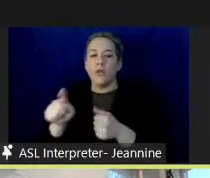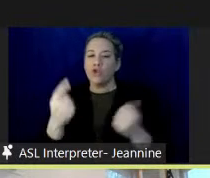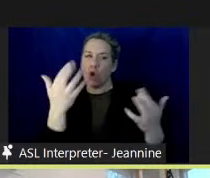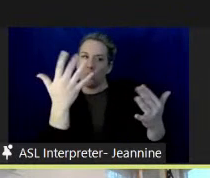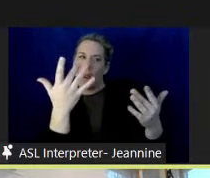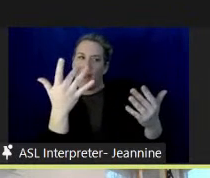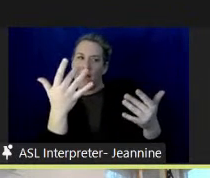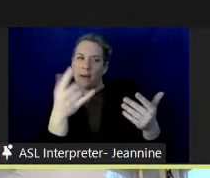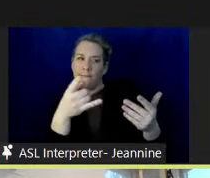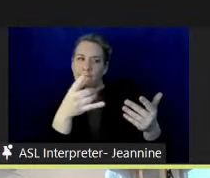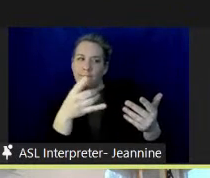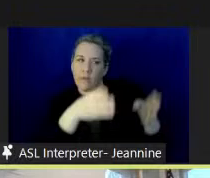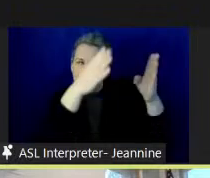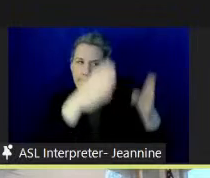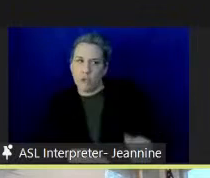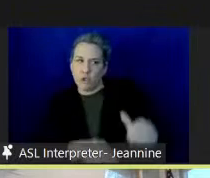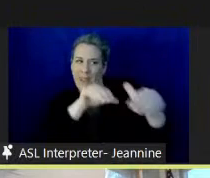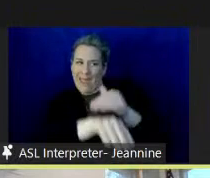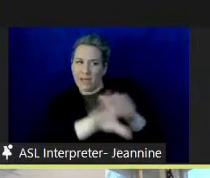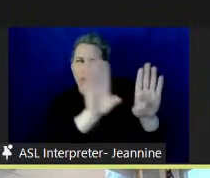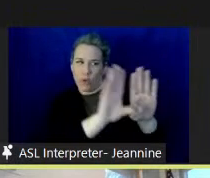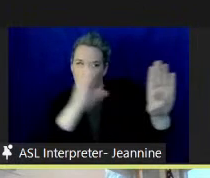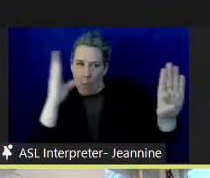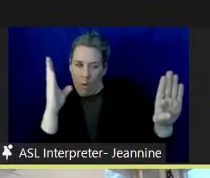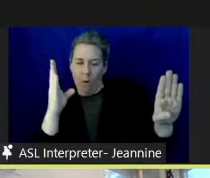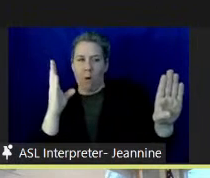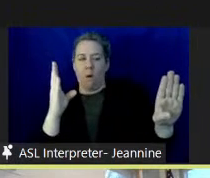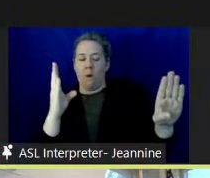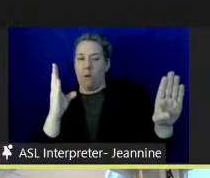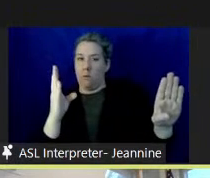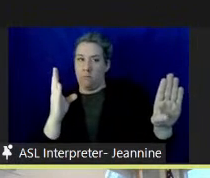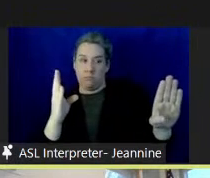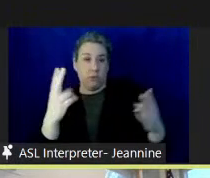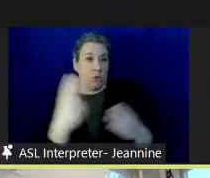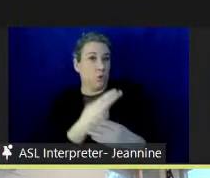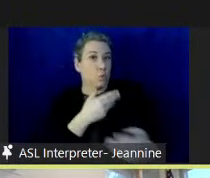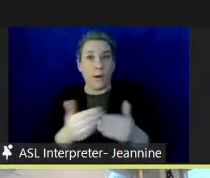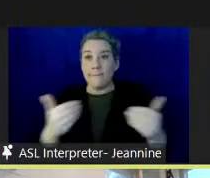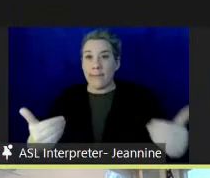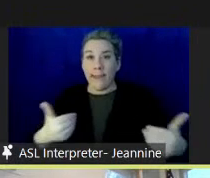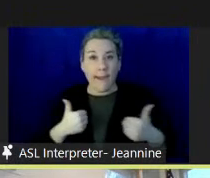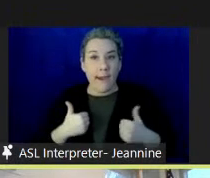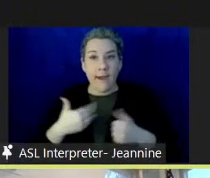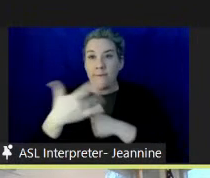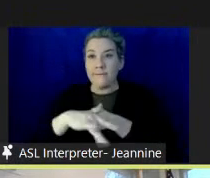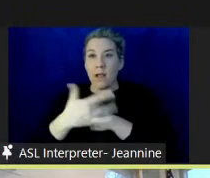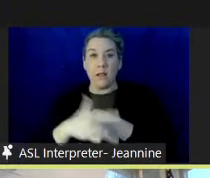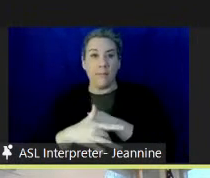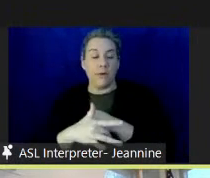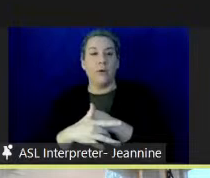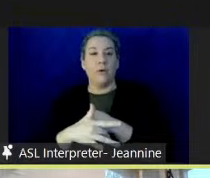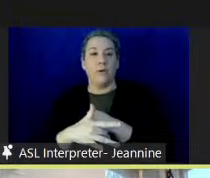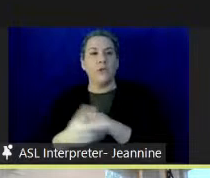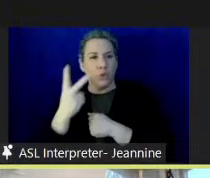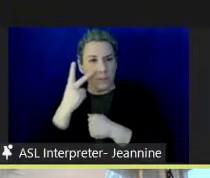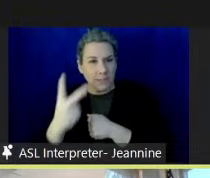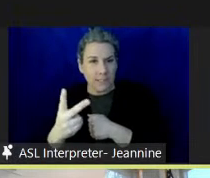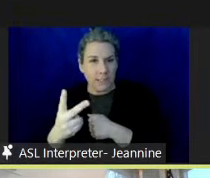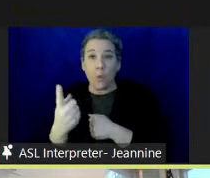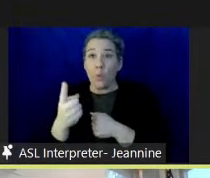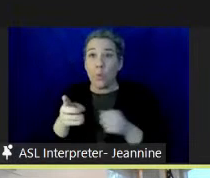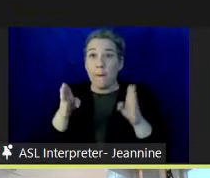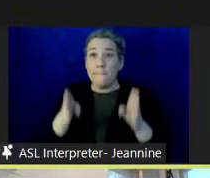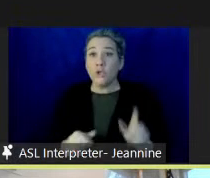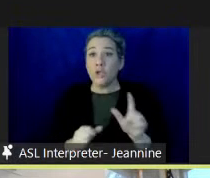to come through that doorway to initiate whatever defense mechanism that they have in store. So what we see here is we have an individual